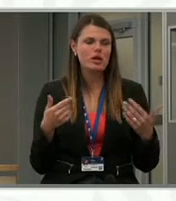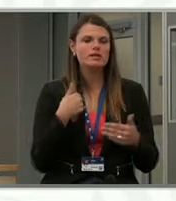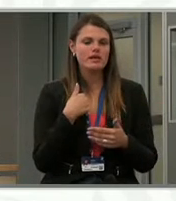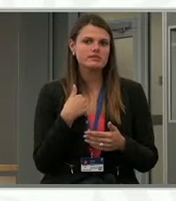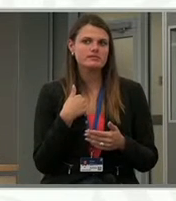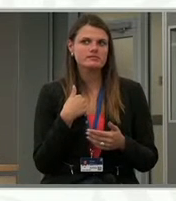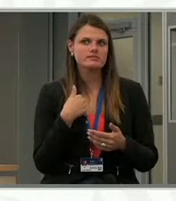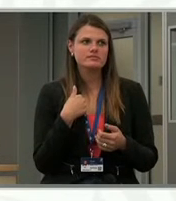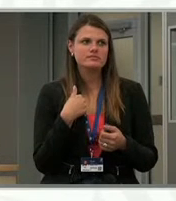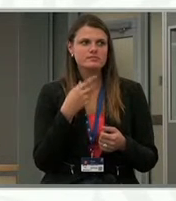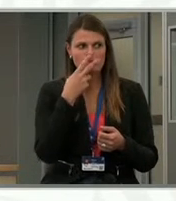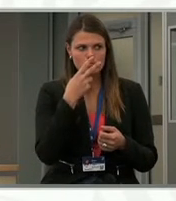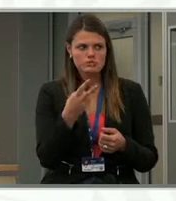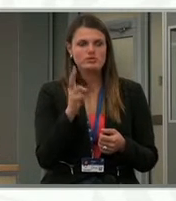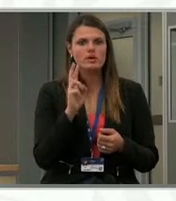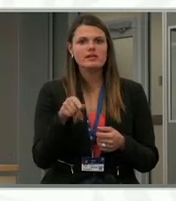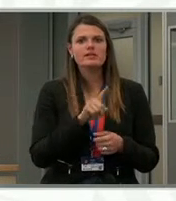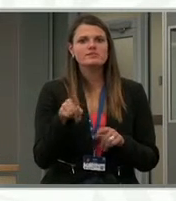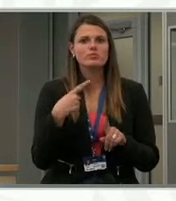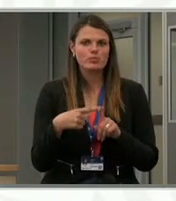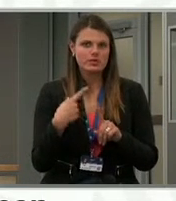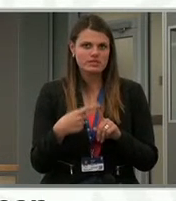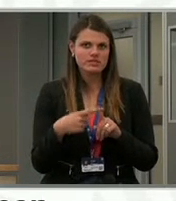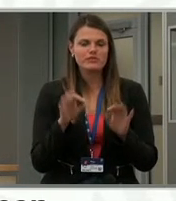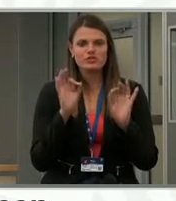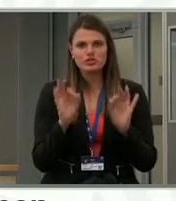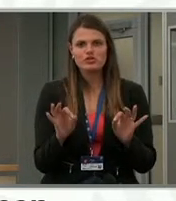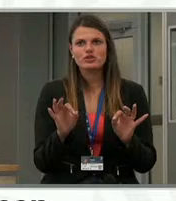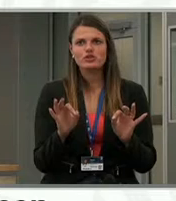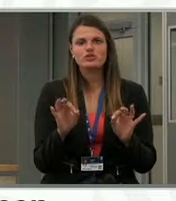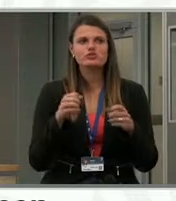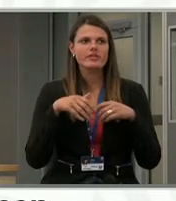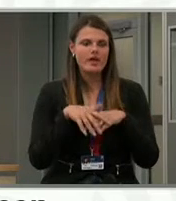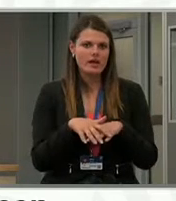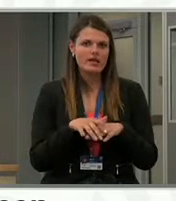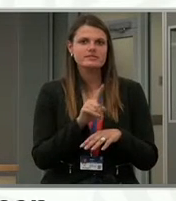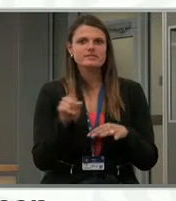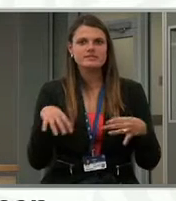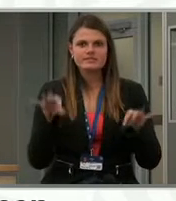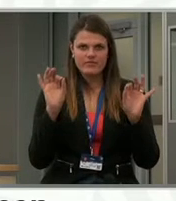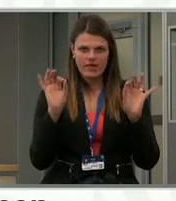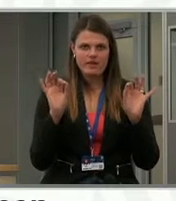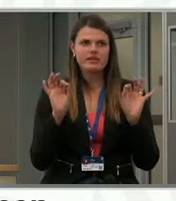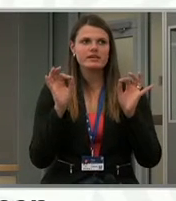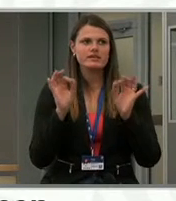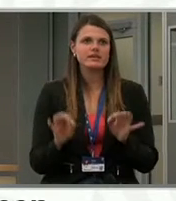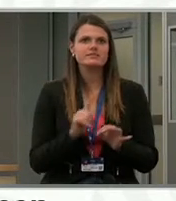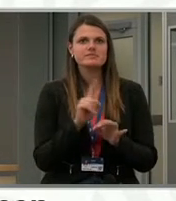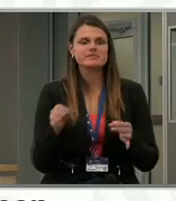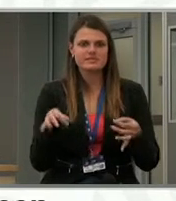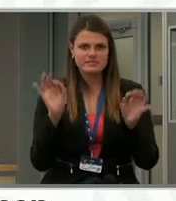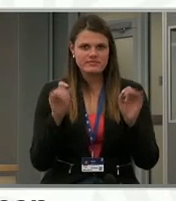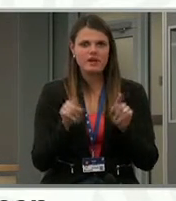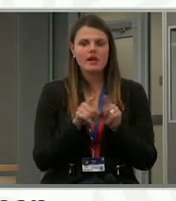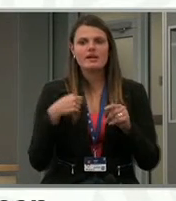it has been getting very varied reviews that this issue has been brought back into